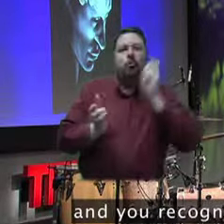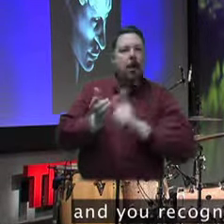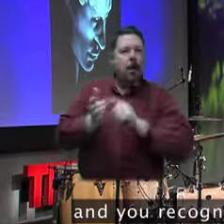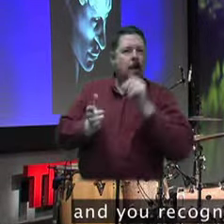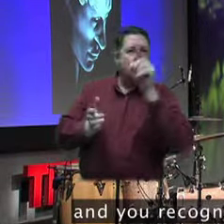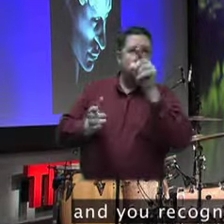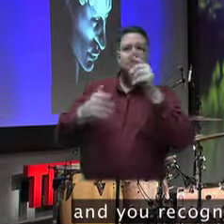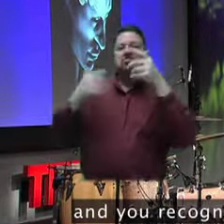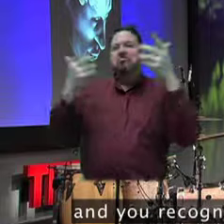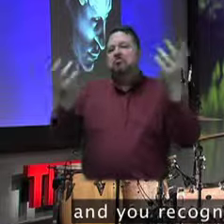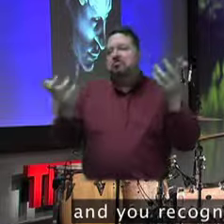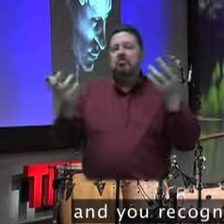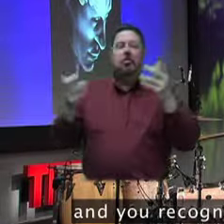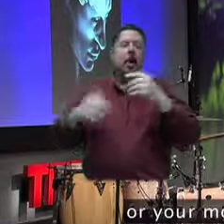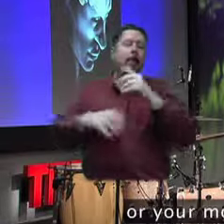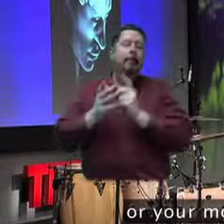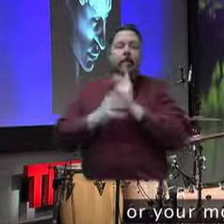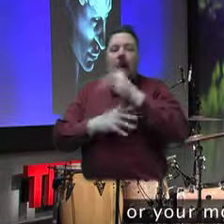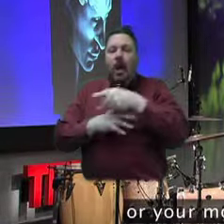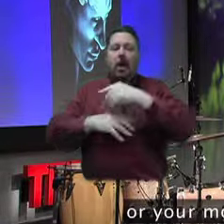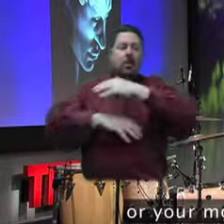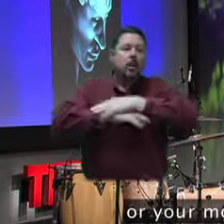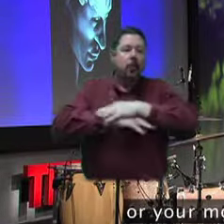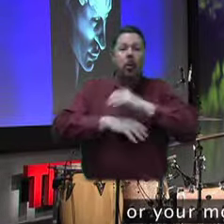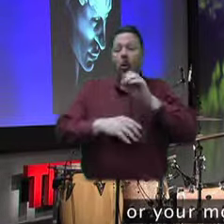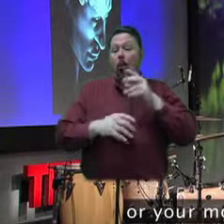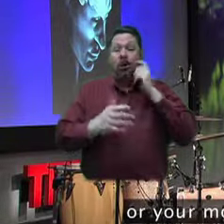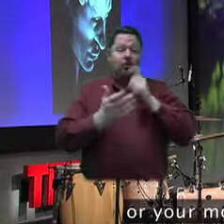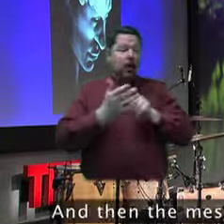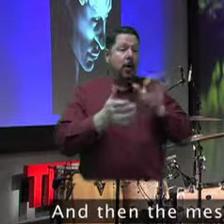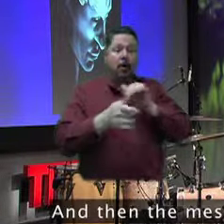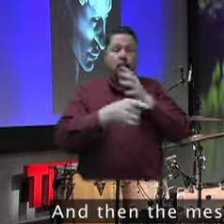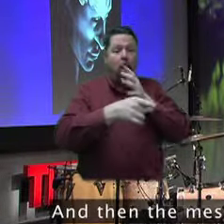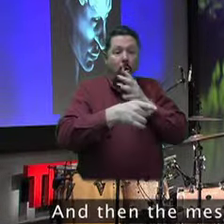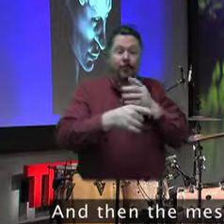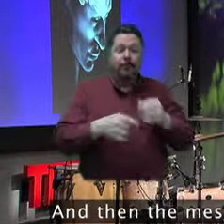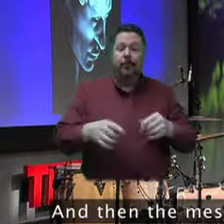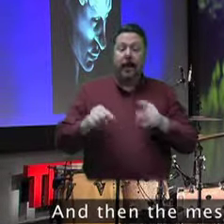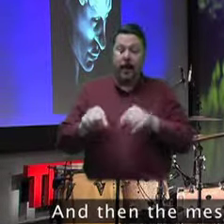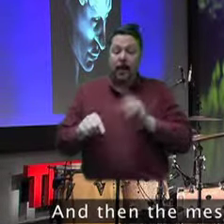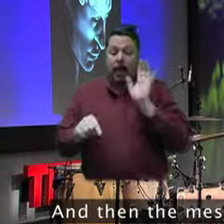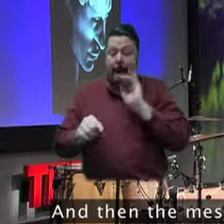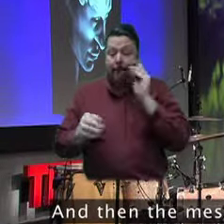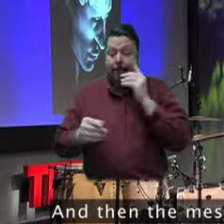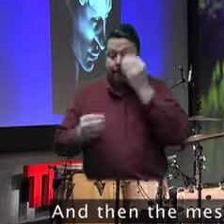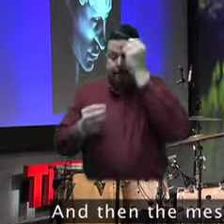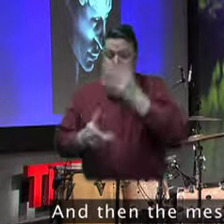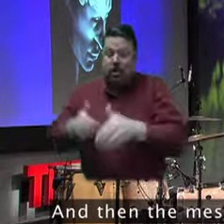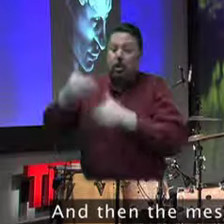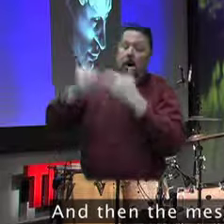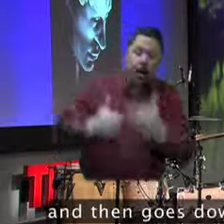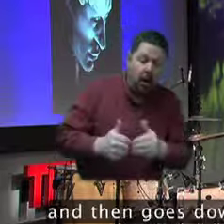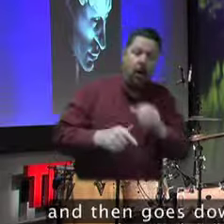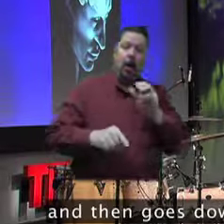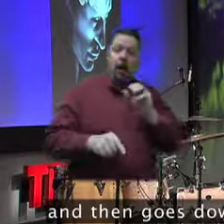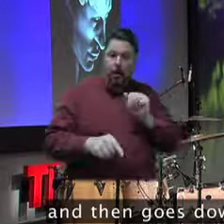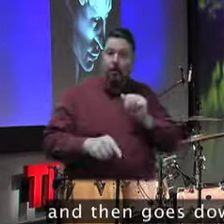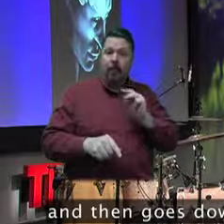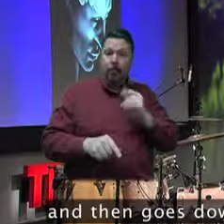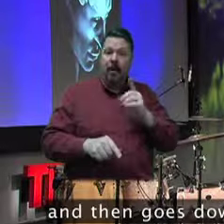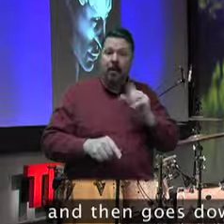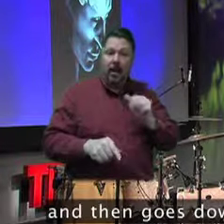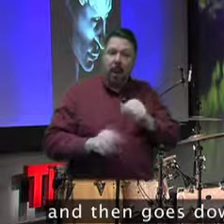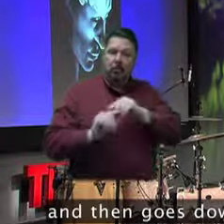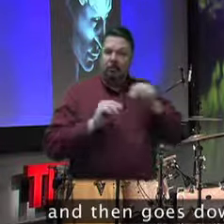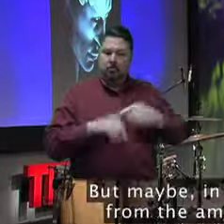as a pea plant or a table or your mother for that matter. Okay? And then the message cascades into the amygdala and then